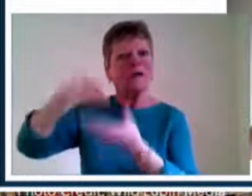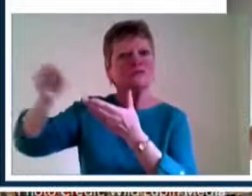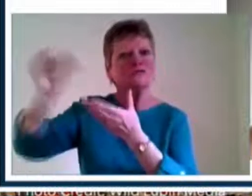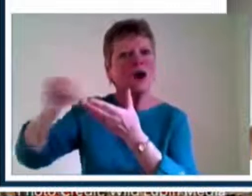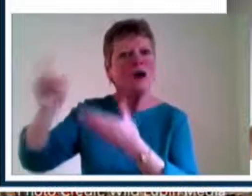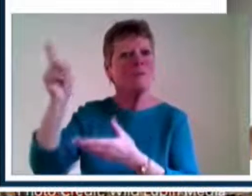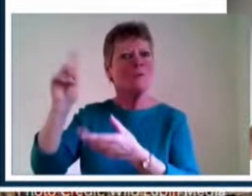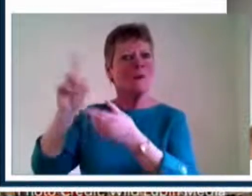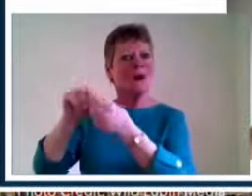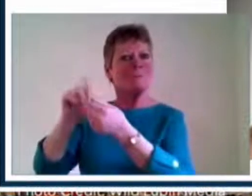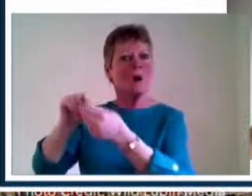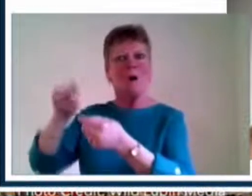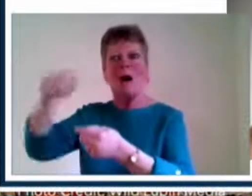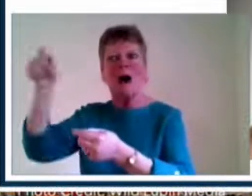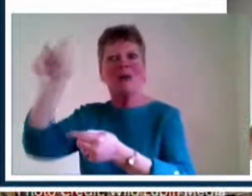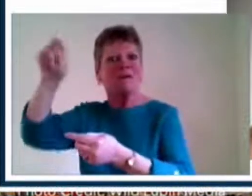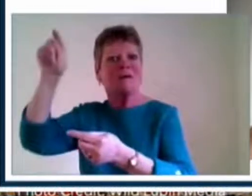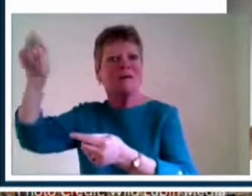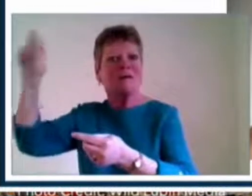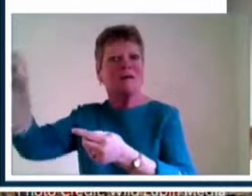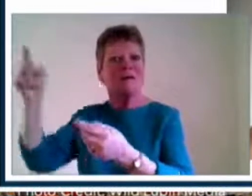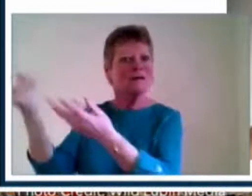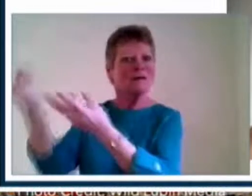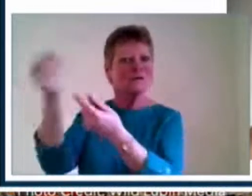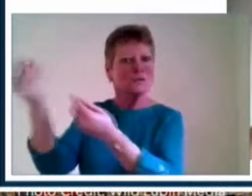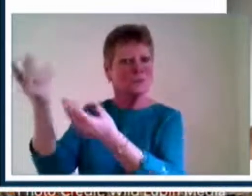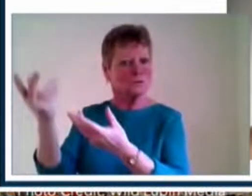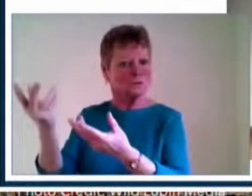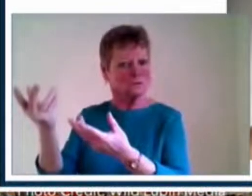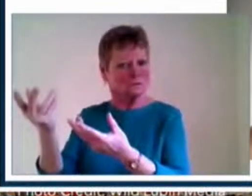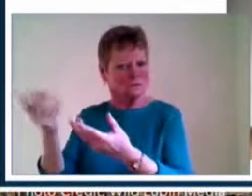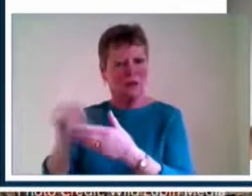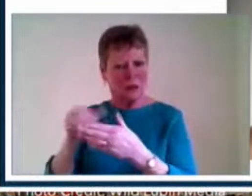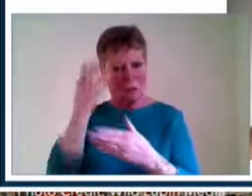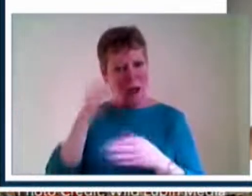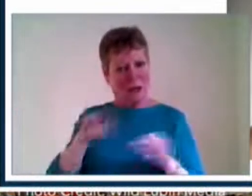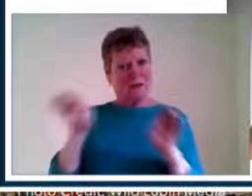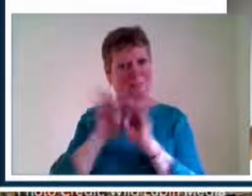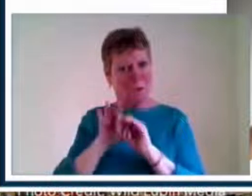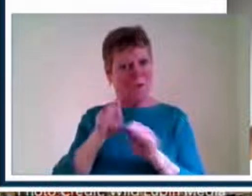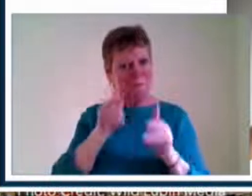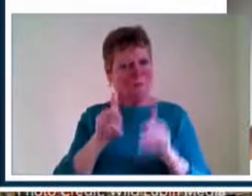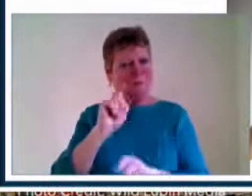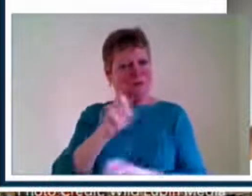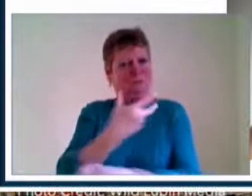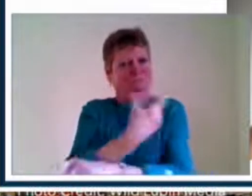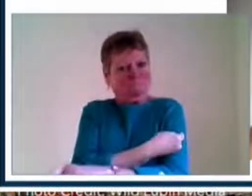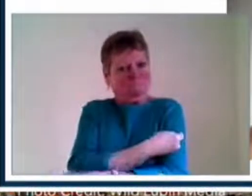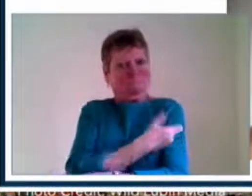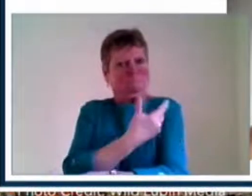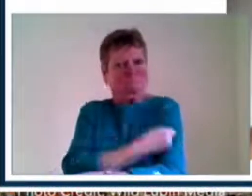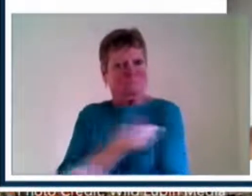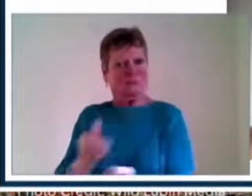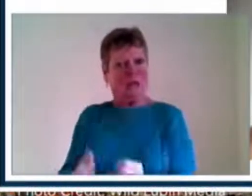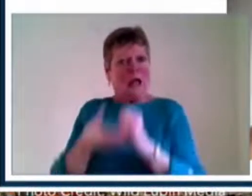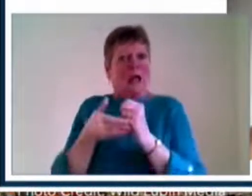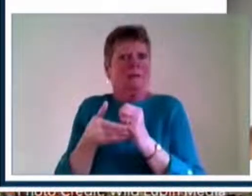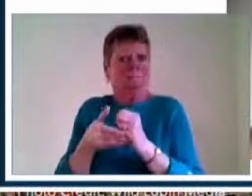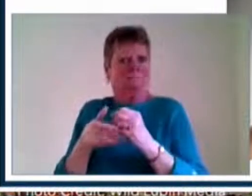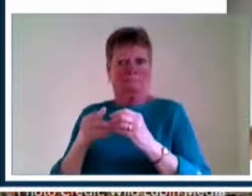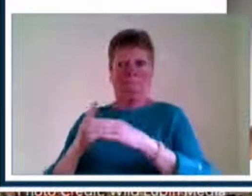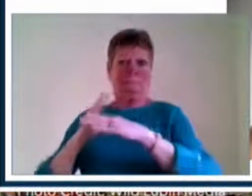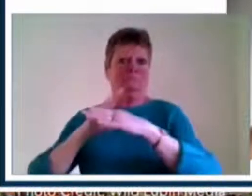starting with making sure that they themselves are vaccinated to build that extra layer of protection around the individual, following careful requirements